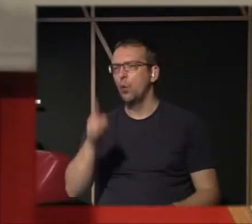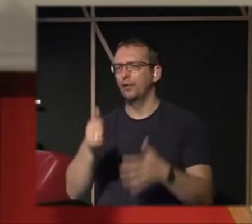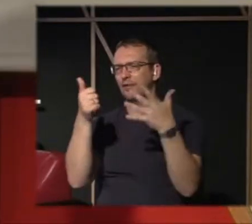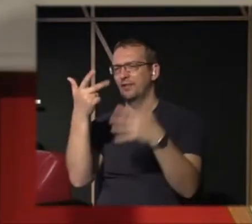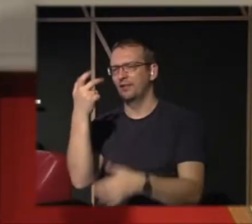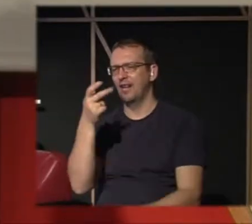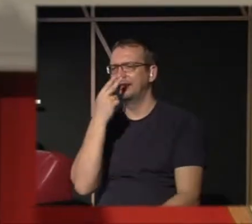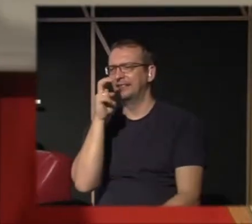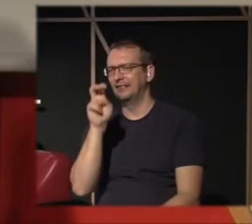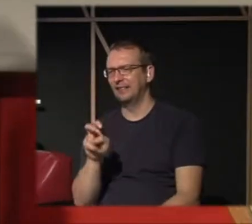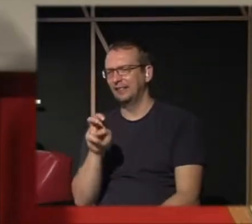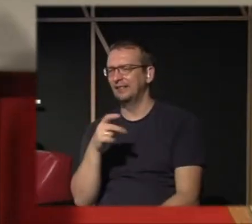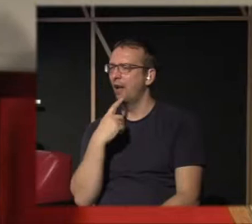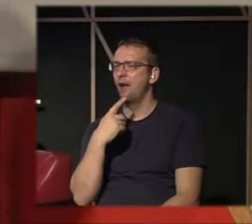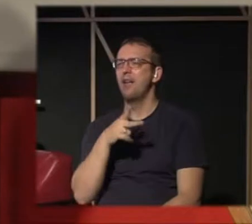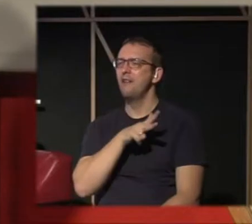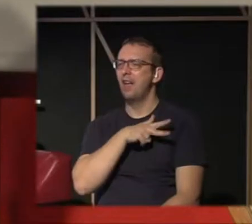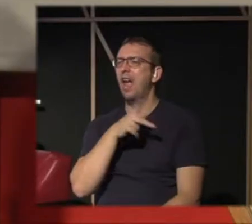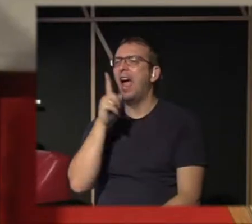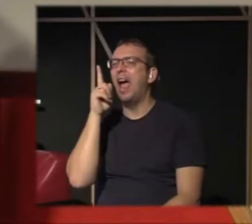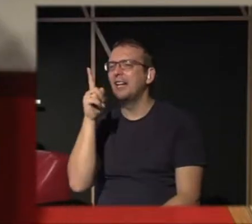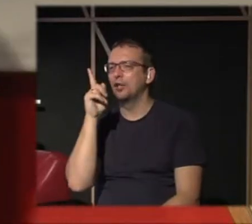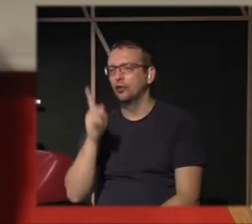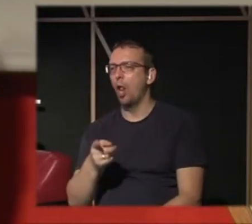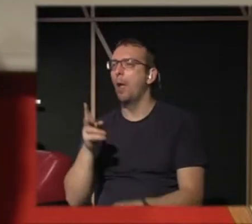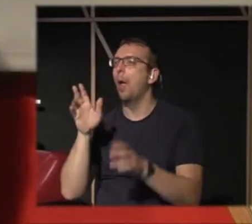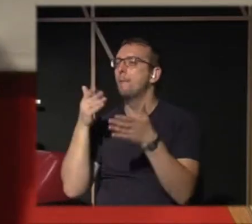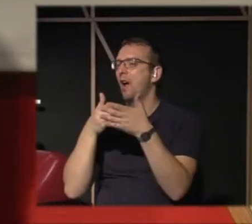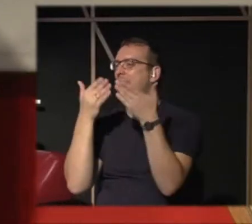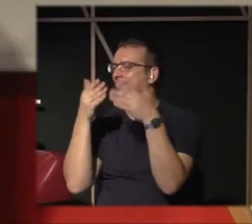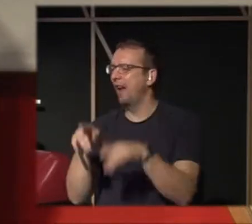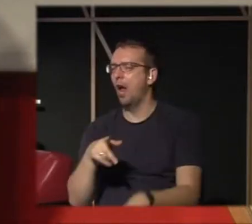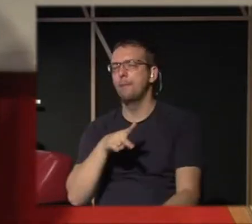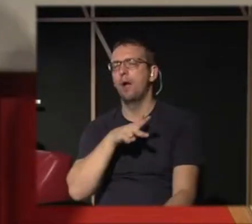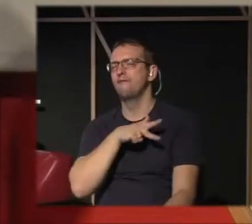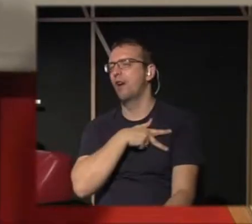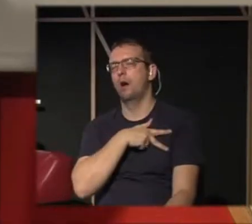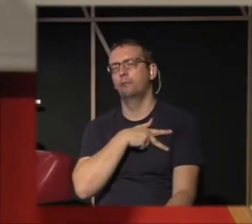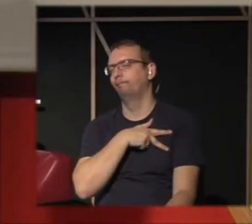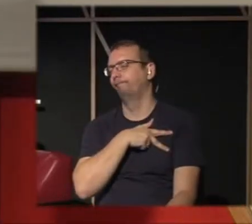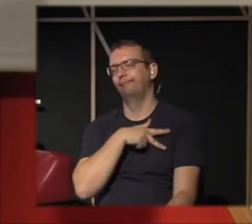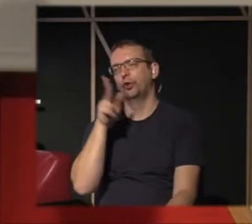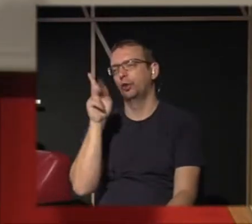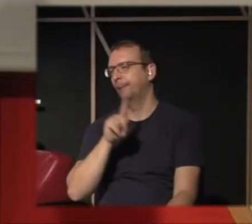here. We are looking at solution. A solution will be, for example, to kill